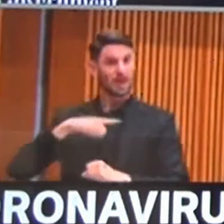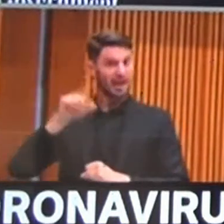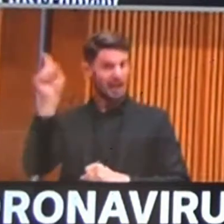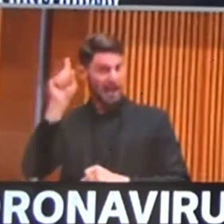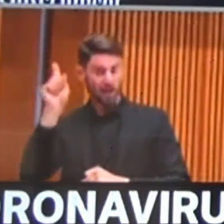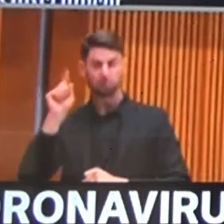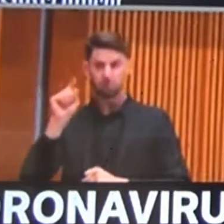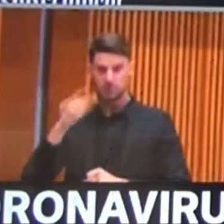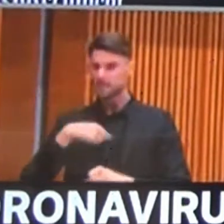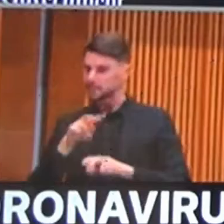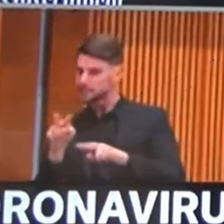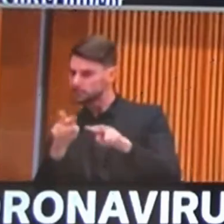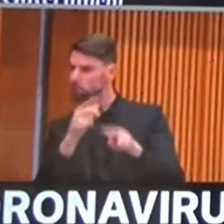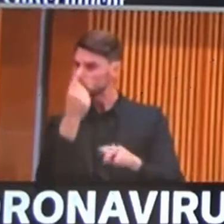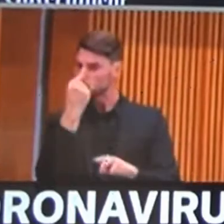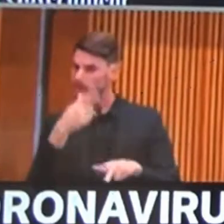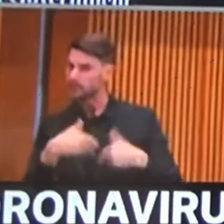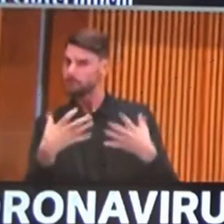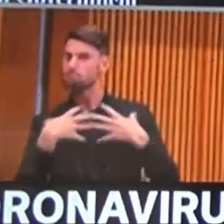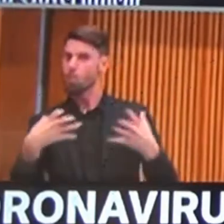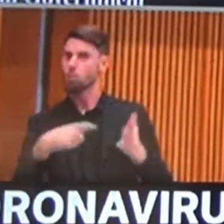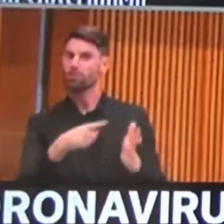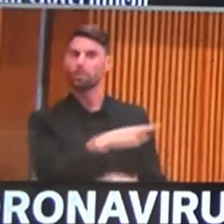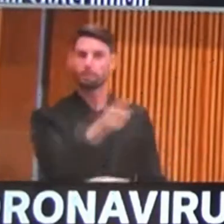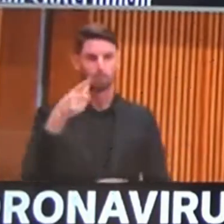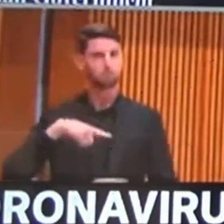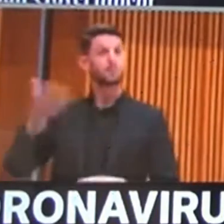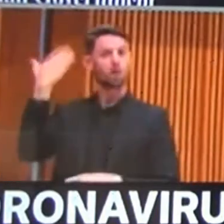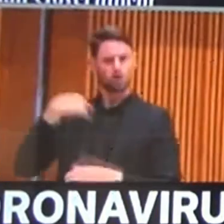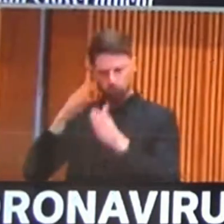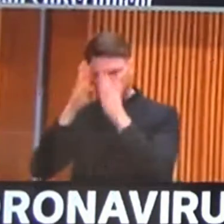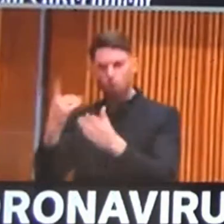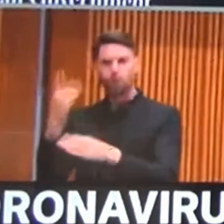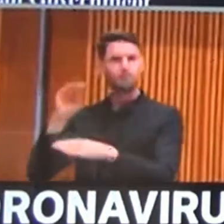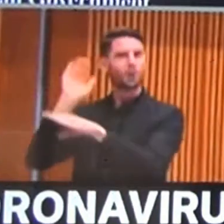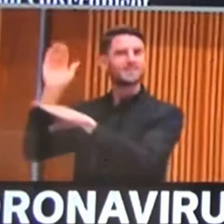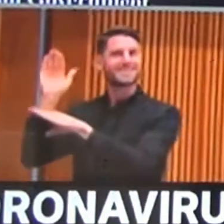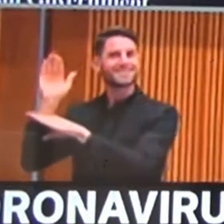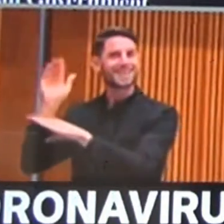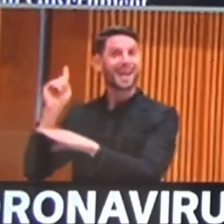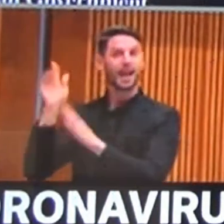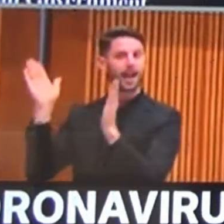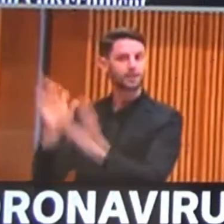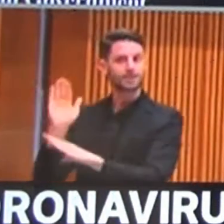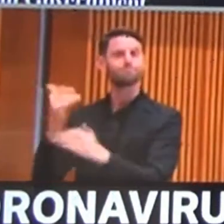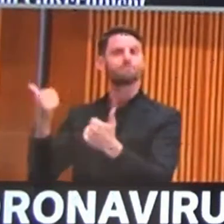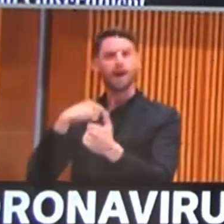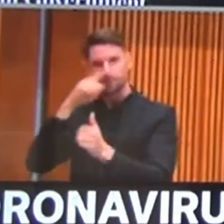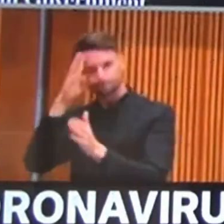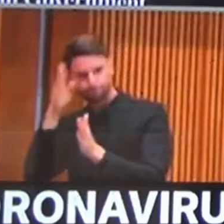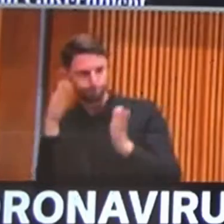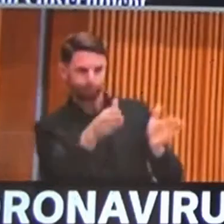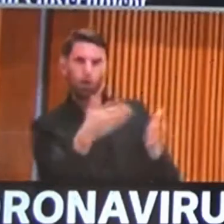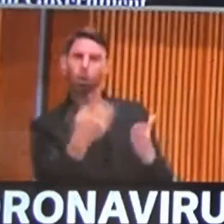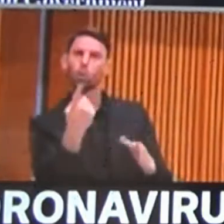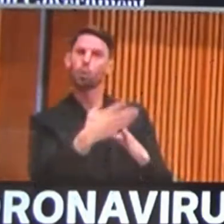testing, we have increased capacity, and that capacity will be applied particularly with support for the testing of our healthcare workers